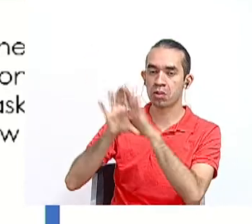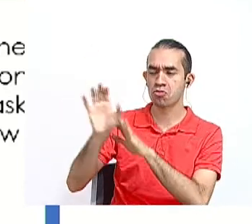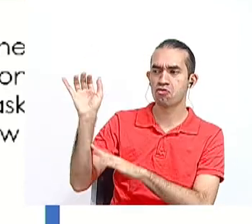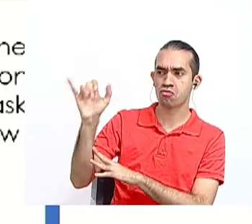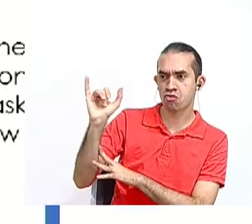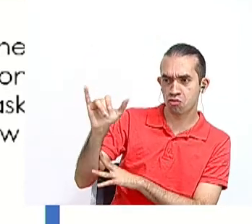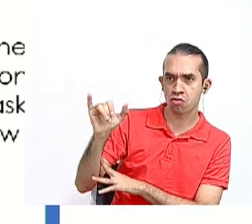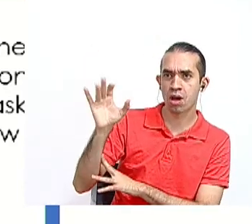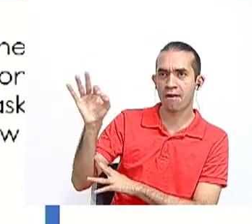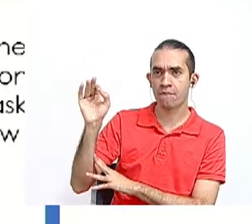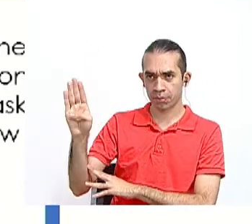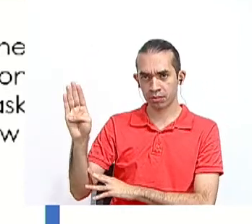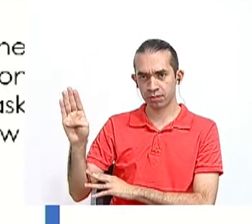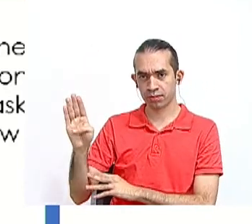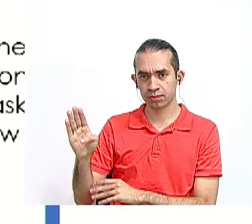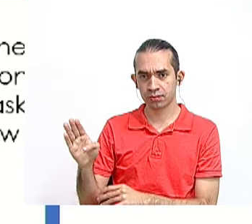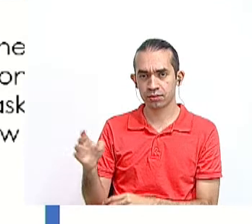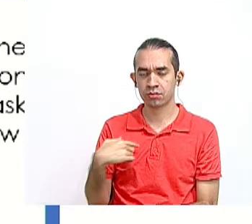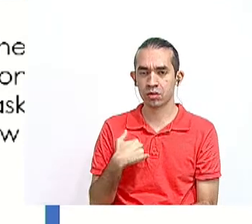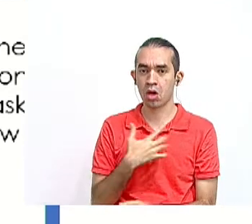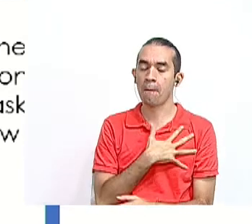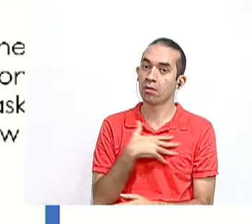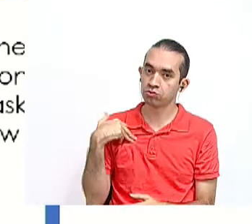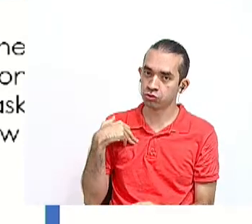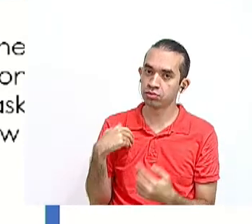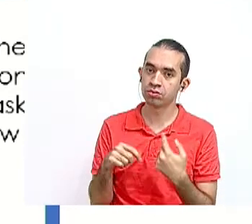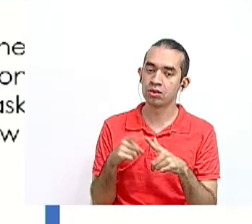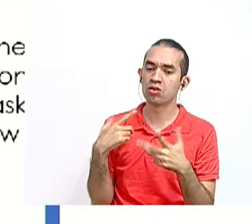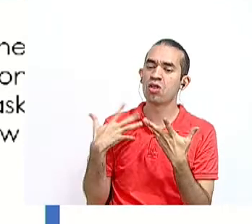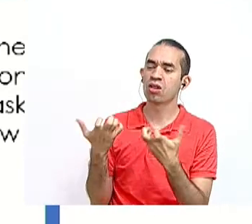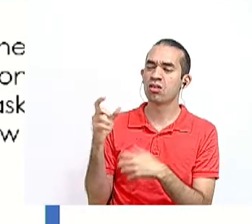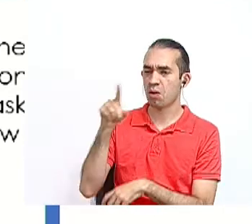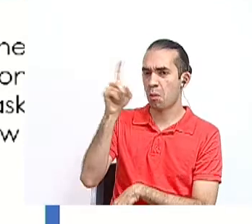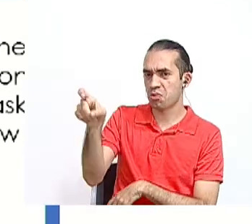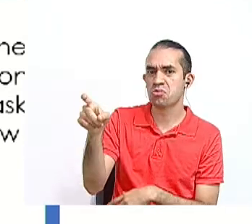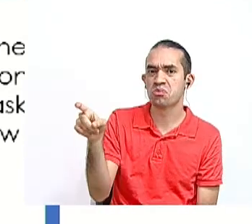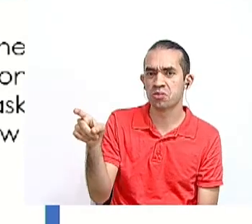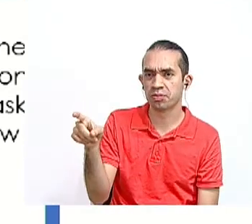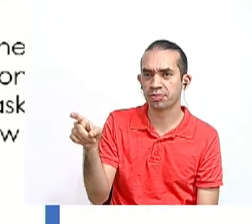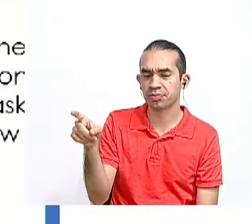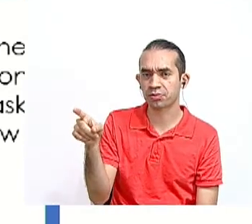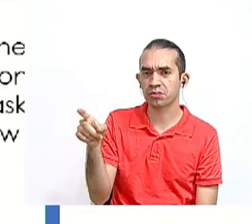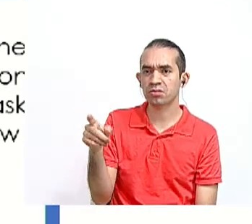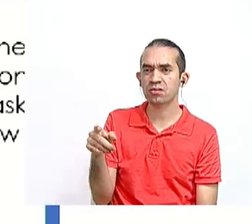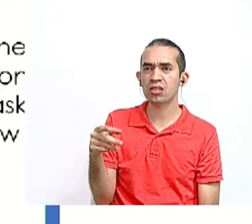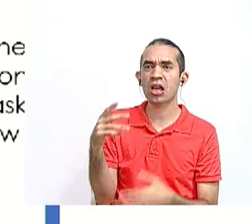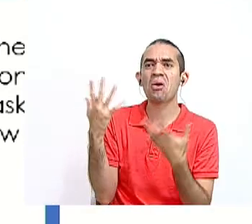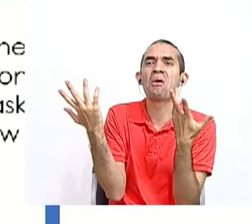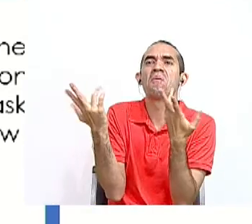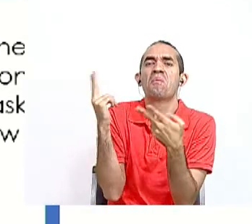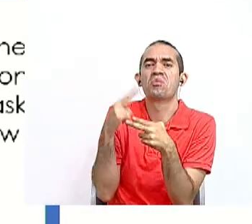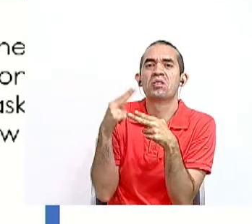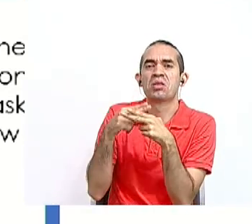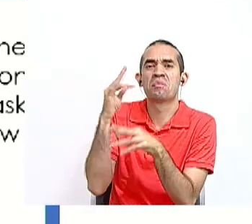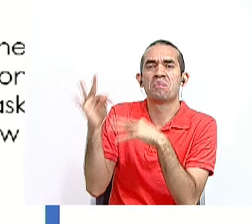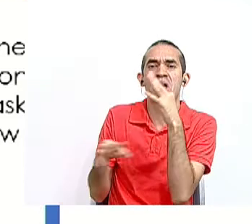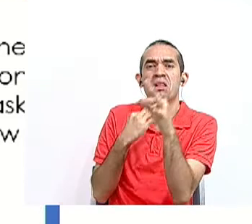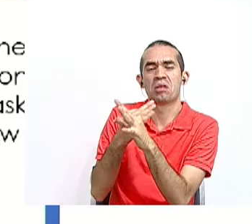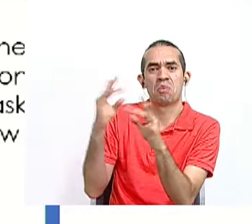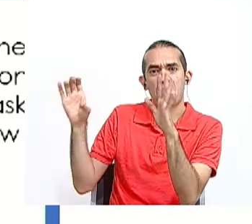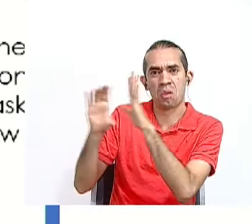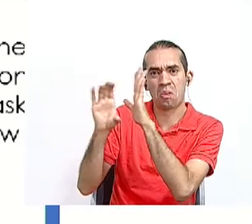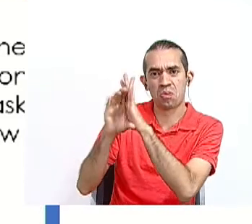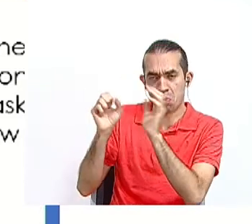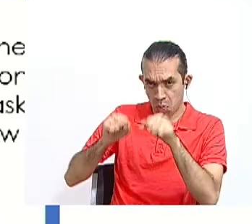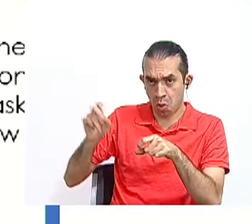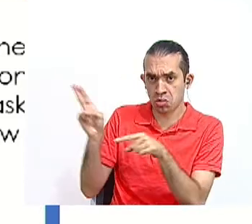FB. I really liked it, but I wanted to ask, how do you call these pics? And how can I